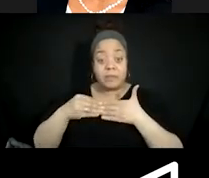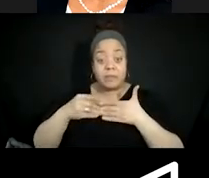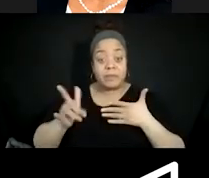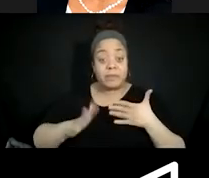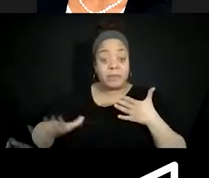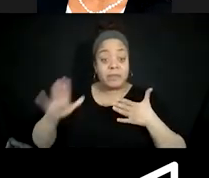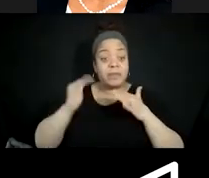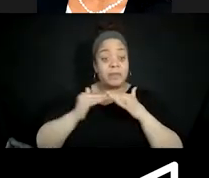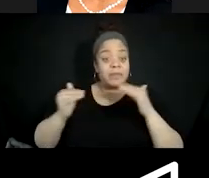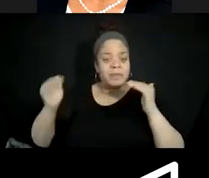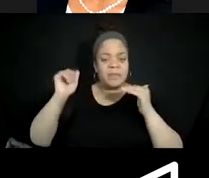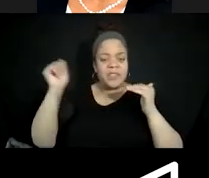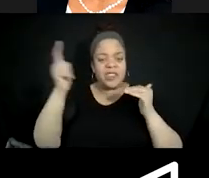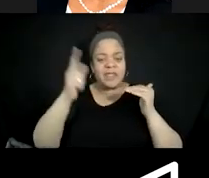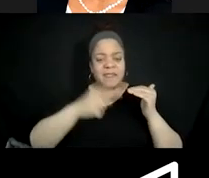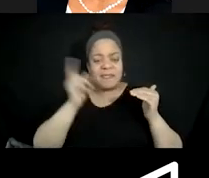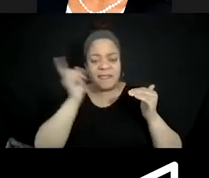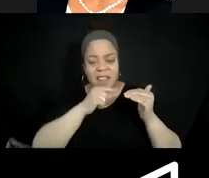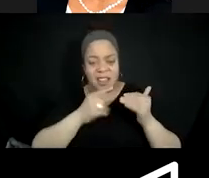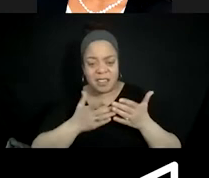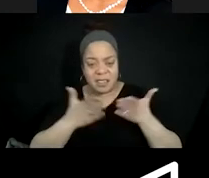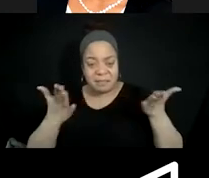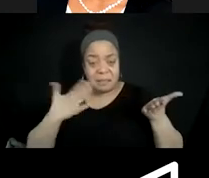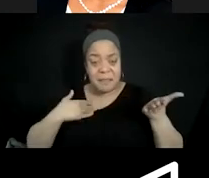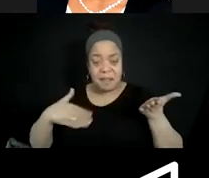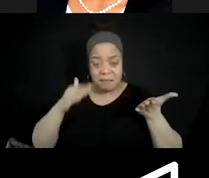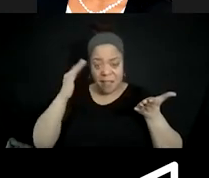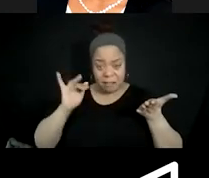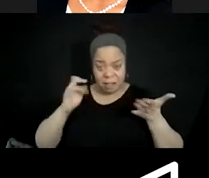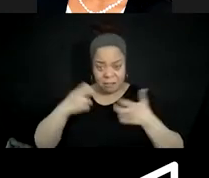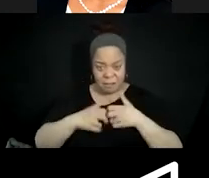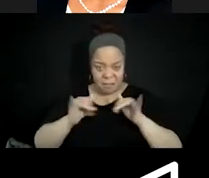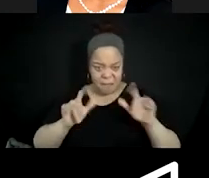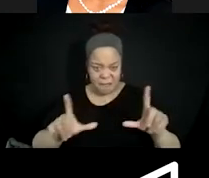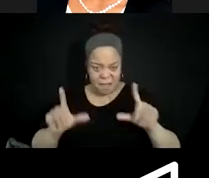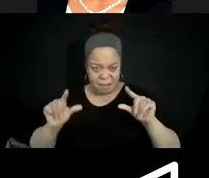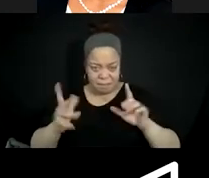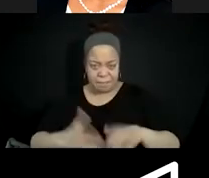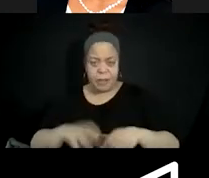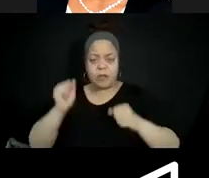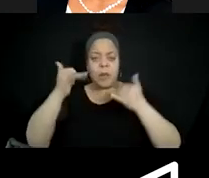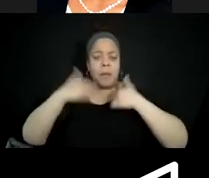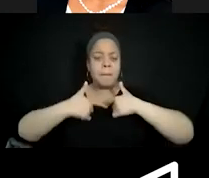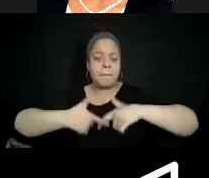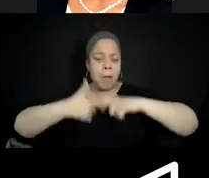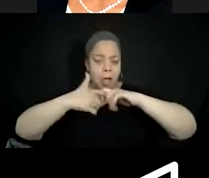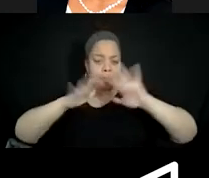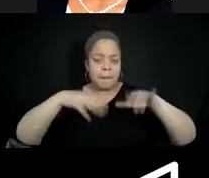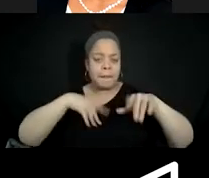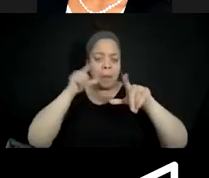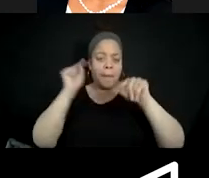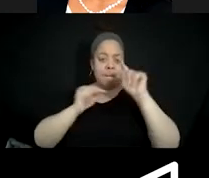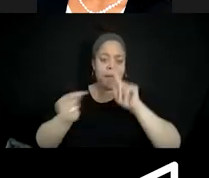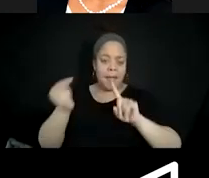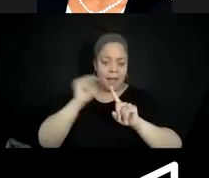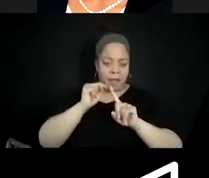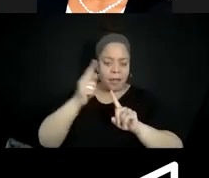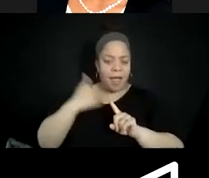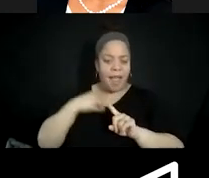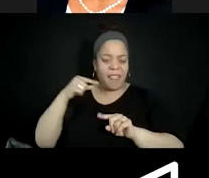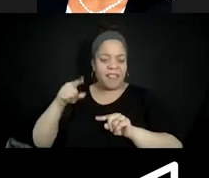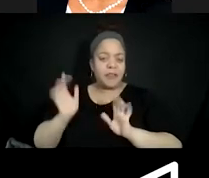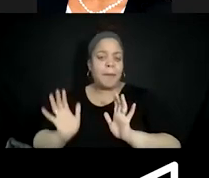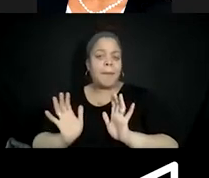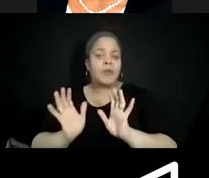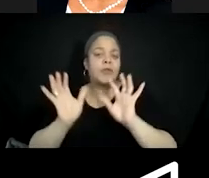this kind of perpetuation of a story that was deeply, deeply racist. But this